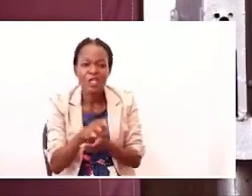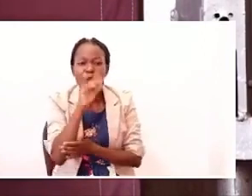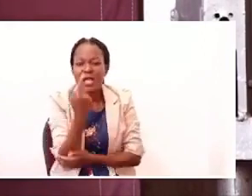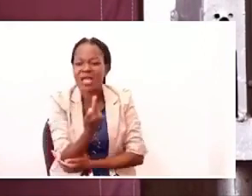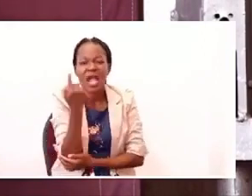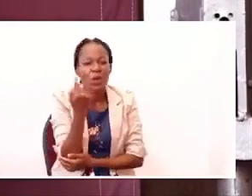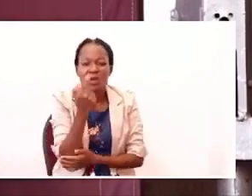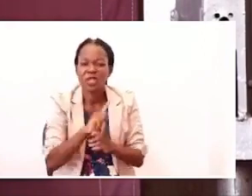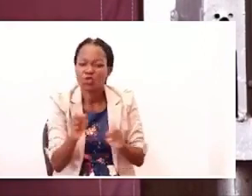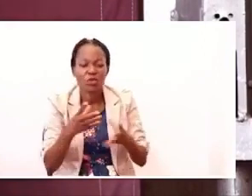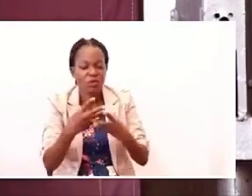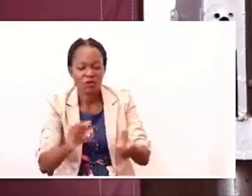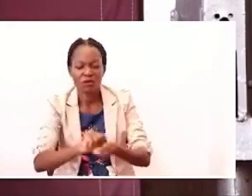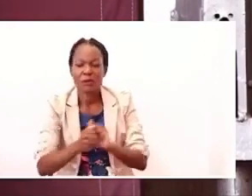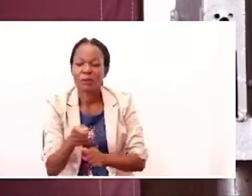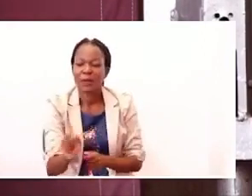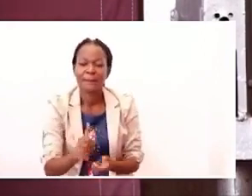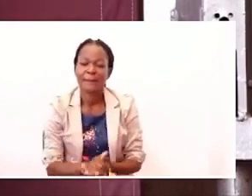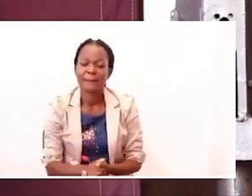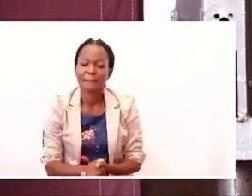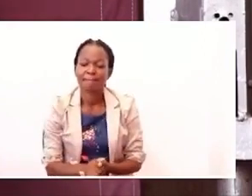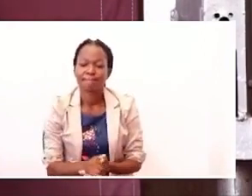not address the problem.